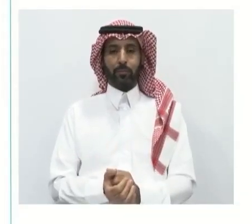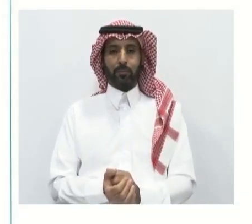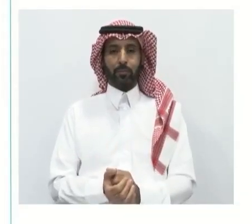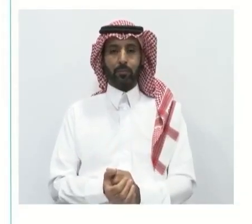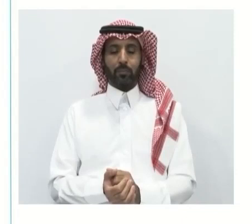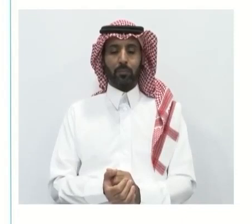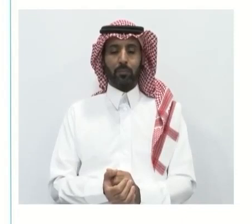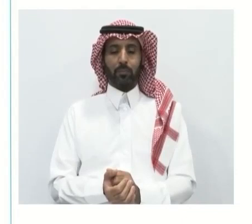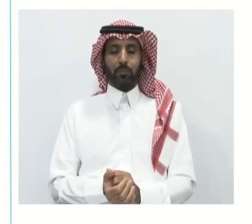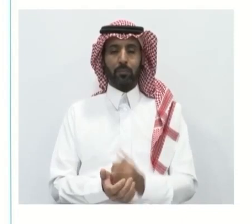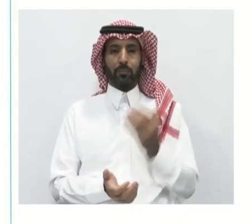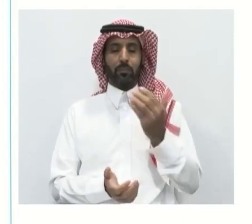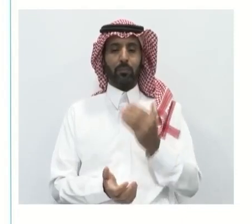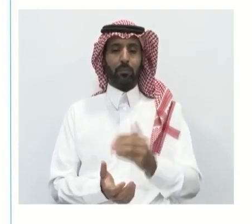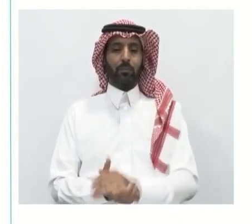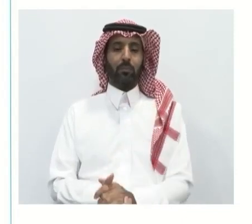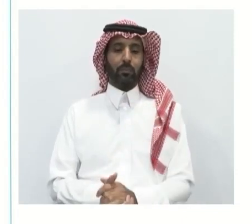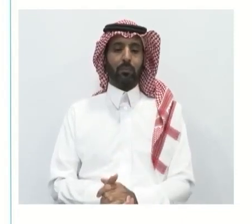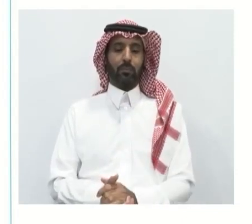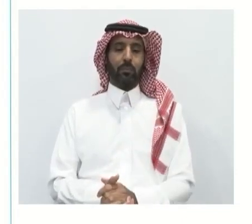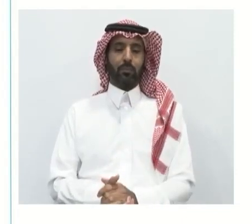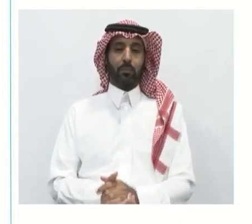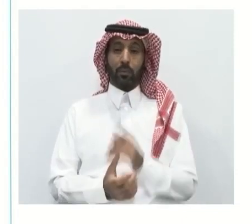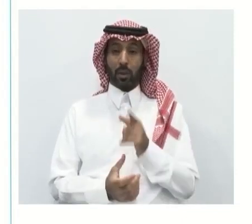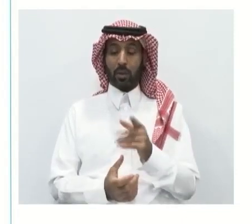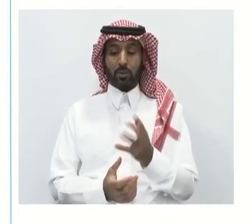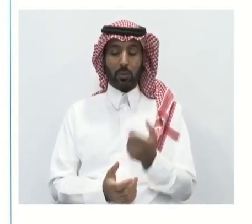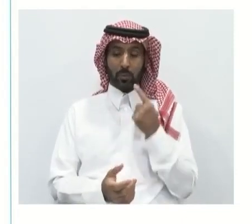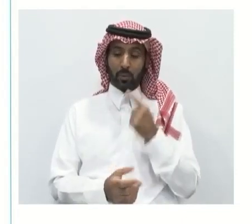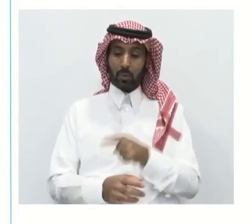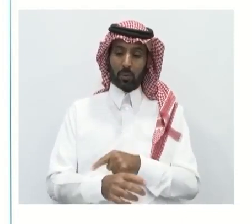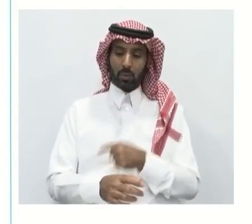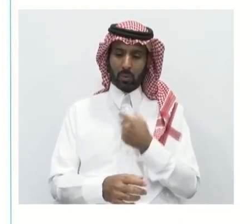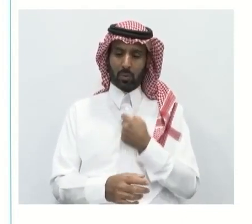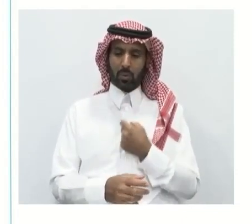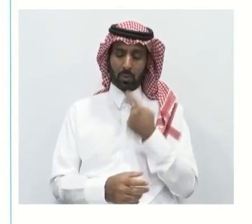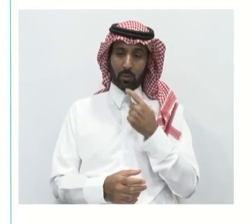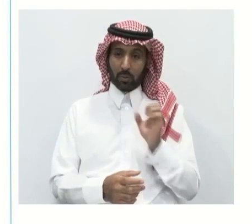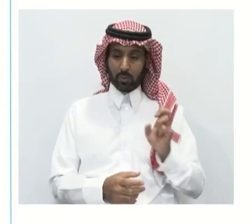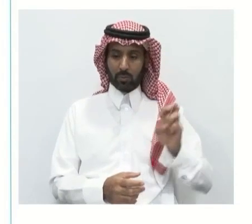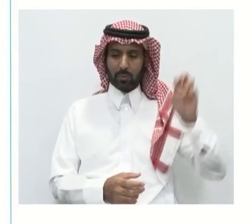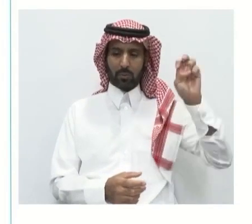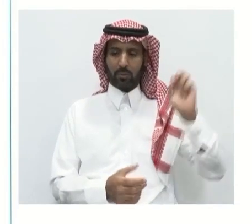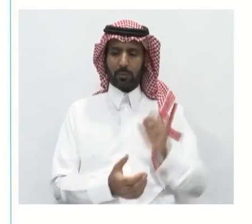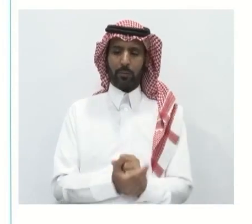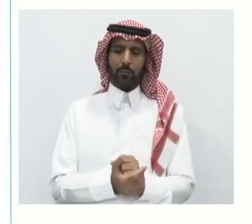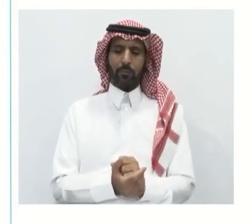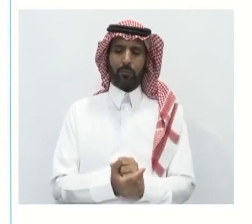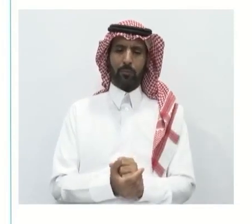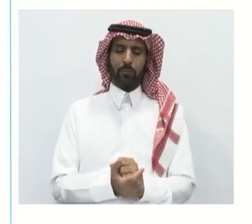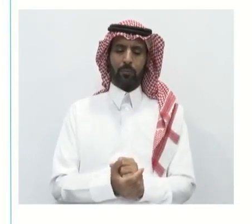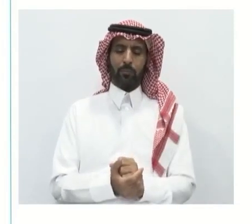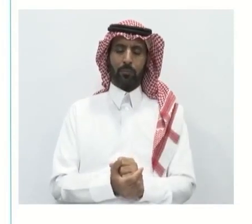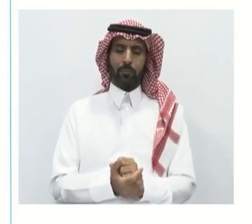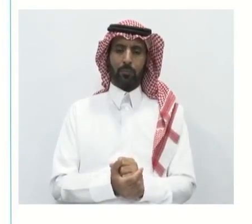in the article today, in this sentence. I assume your jewelry was insured. I assume